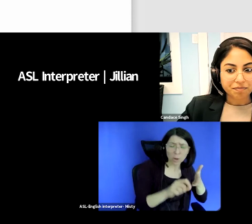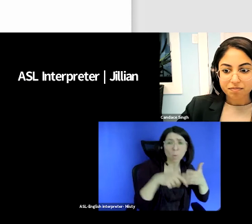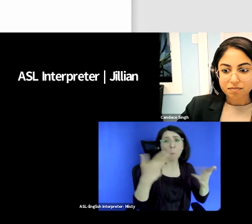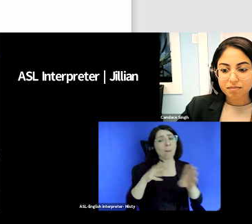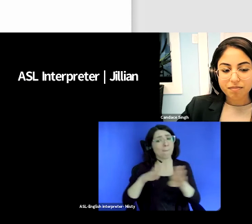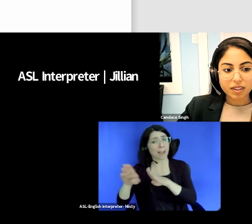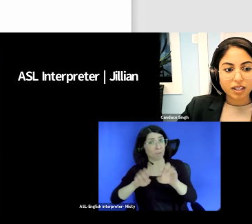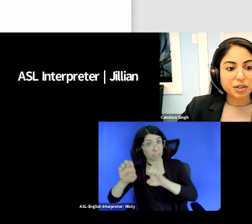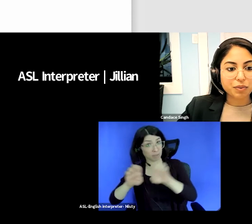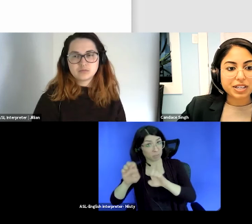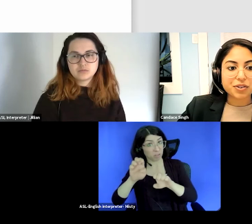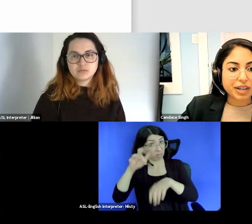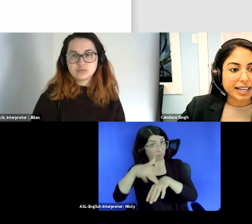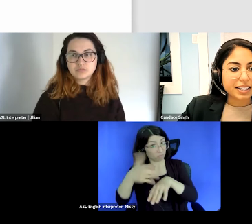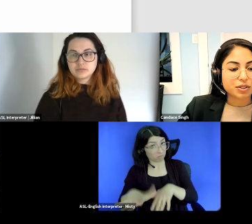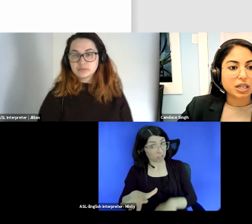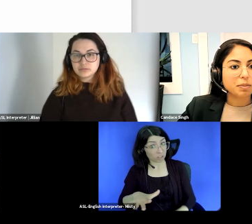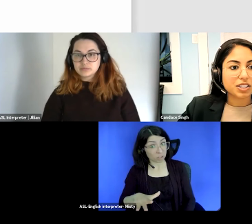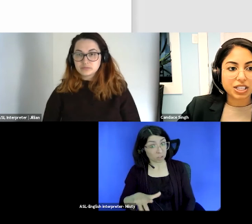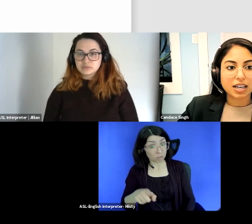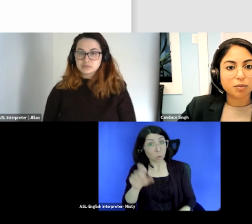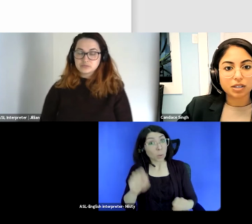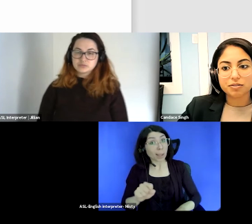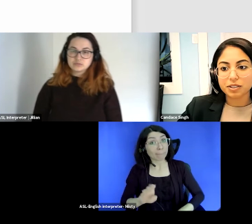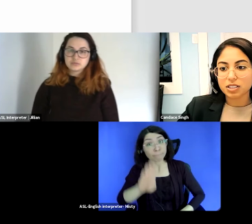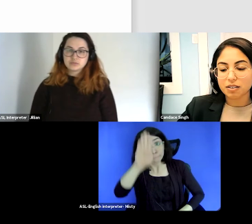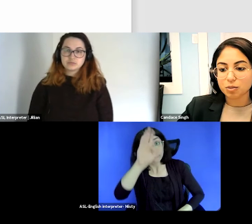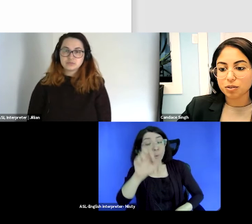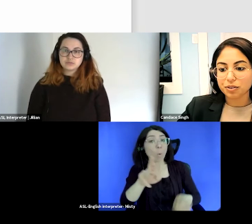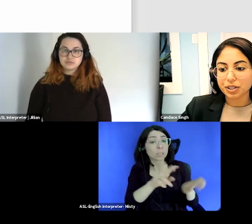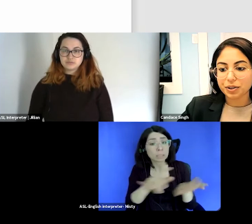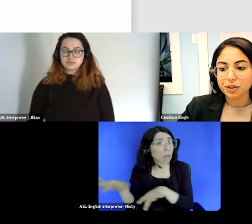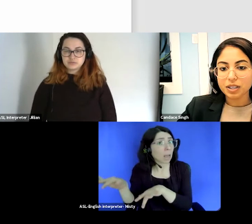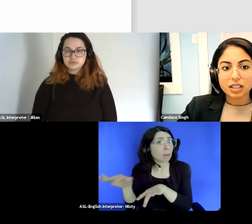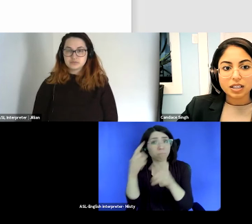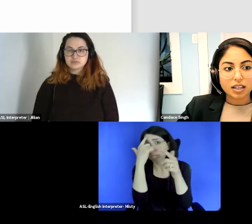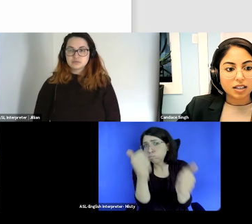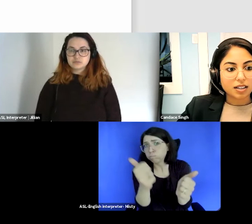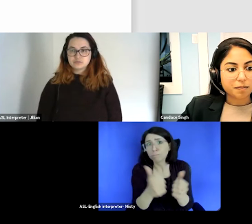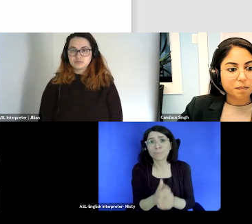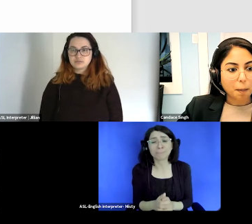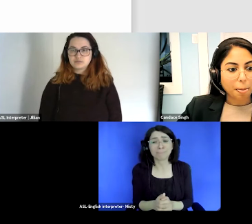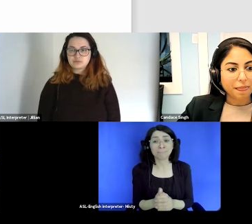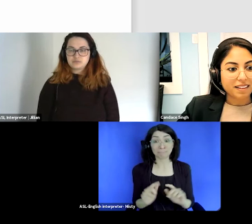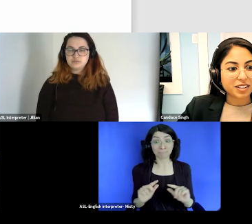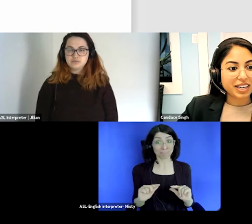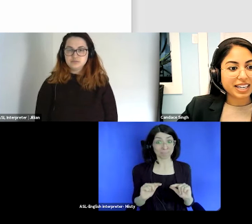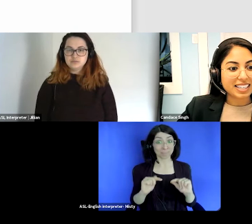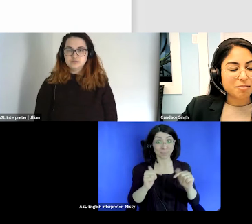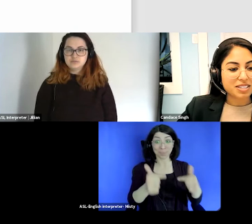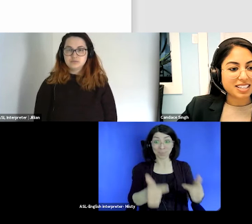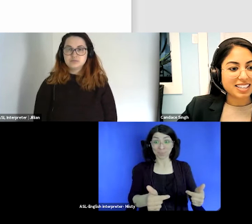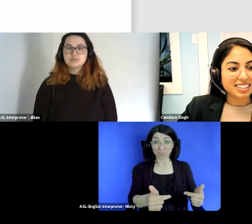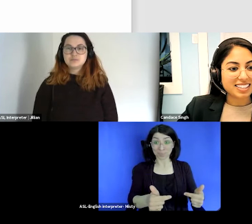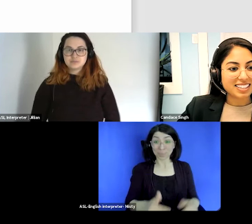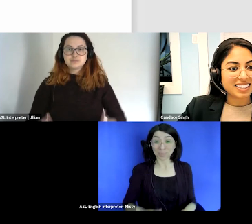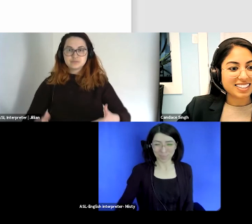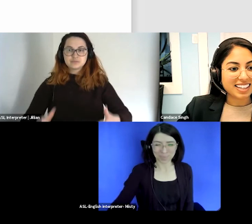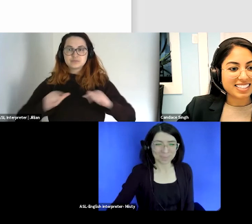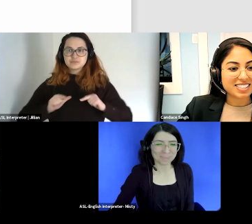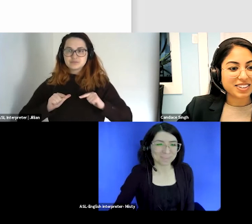Um, you can raise your hand or type in the chat, whatever feels comfortable for you. Um, Great. I'm